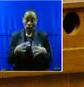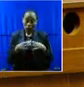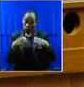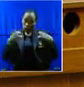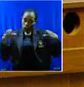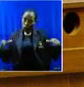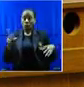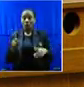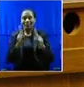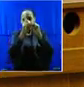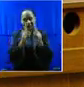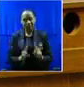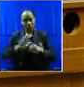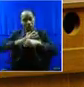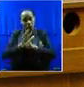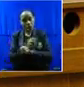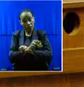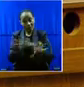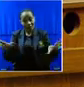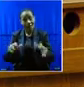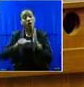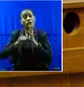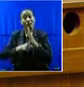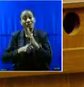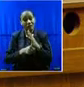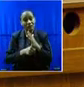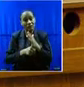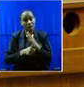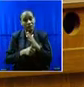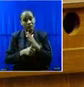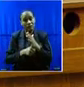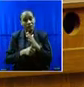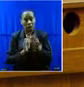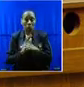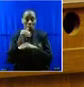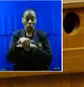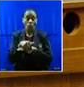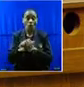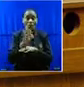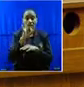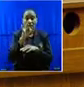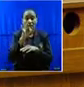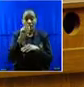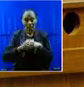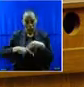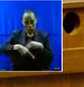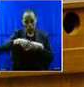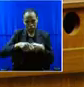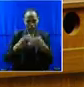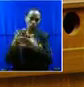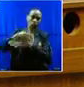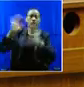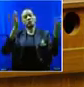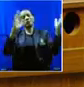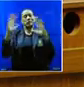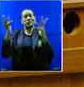the special COVID-19 grant by a further 3 months so that we assist